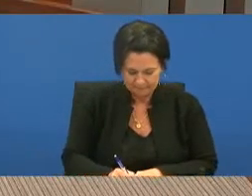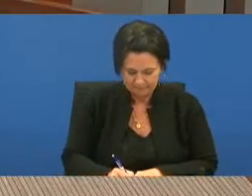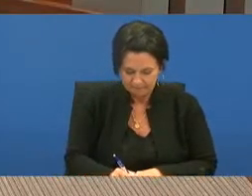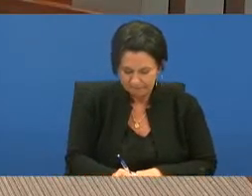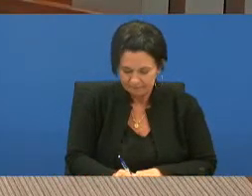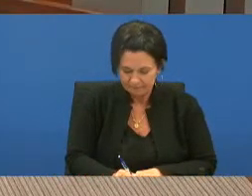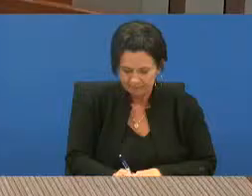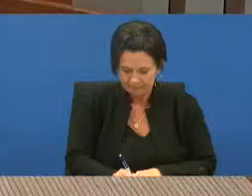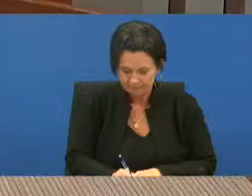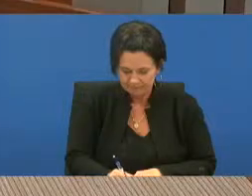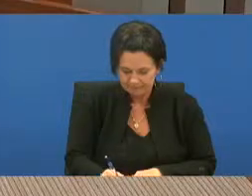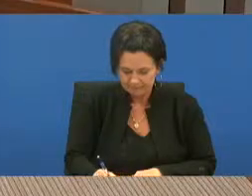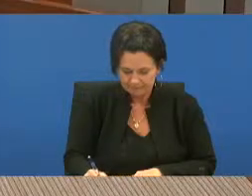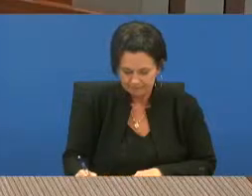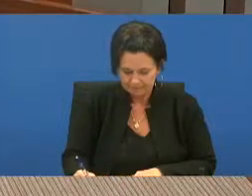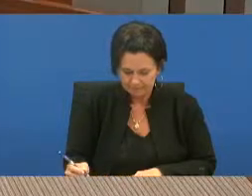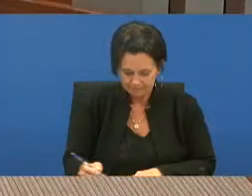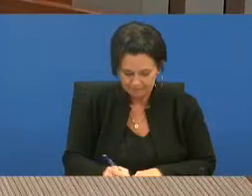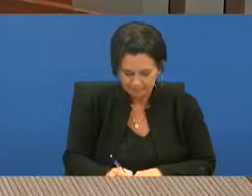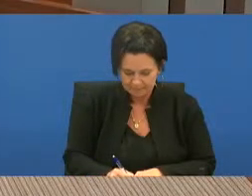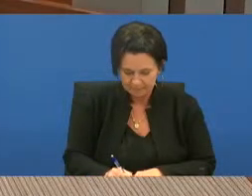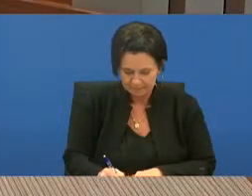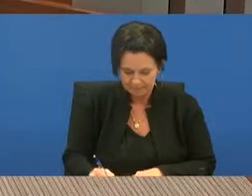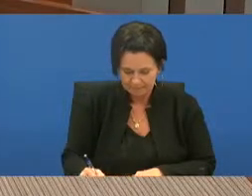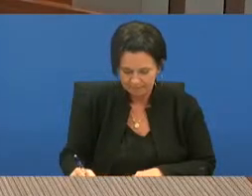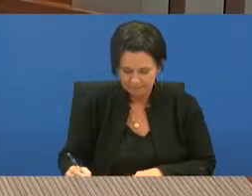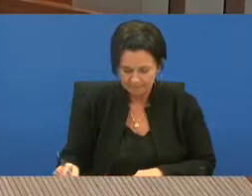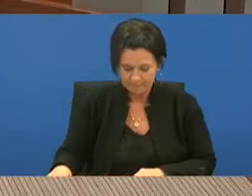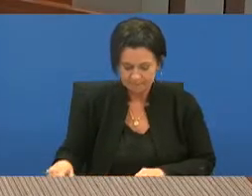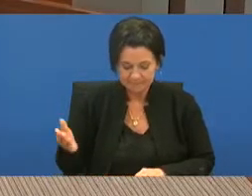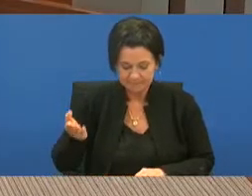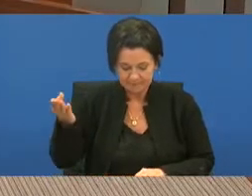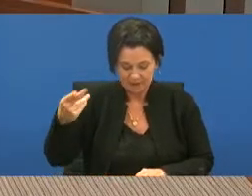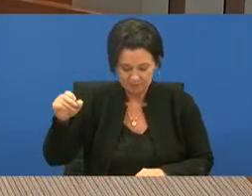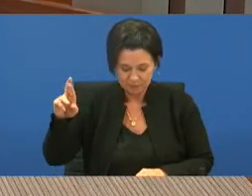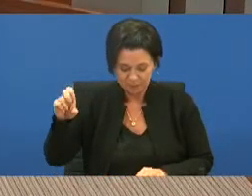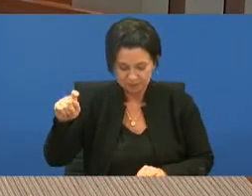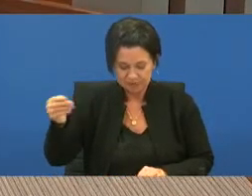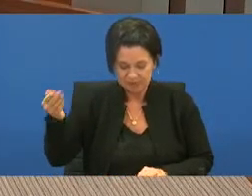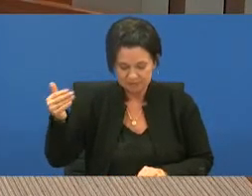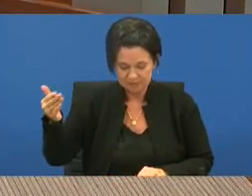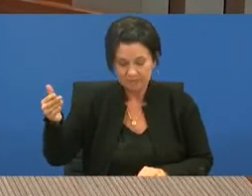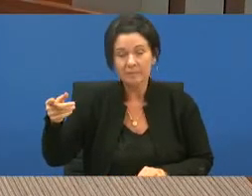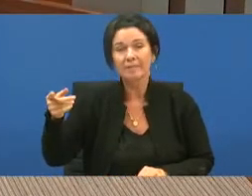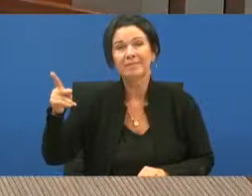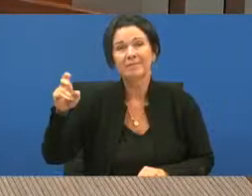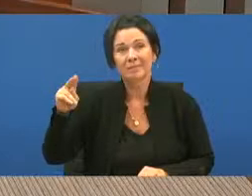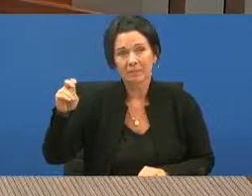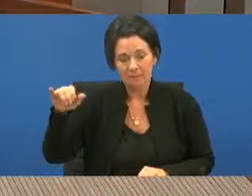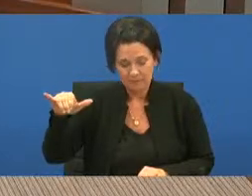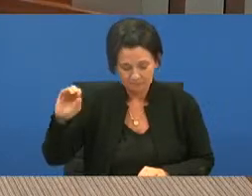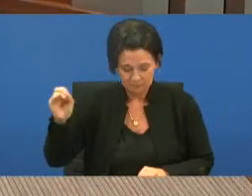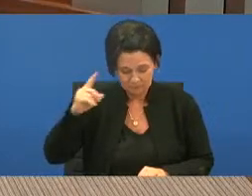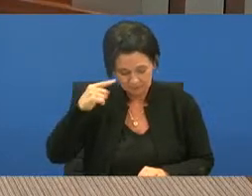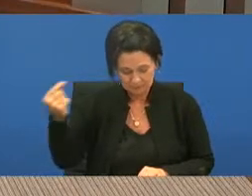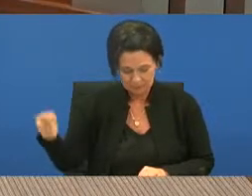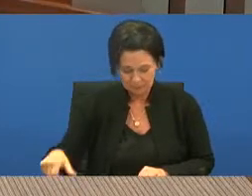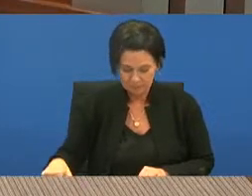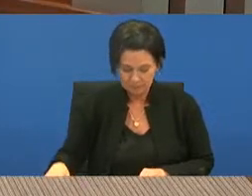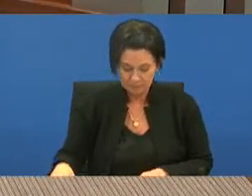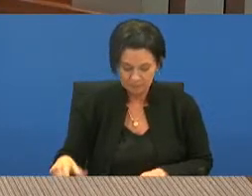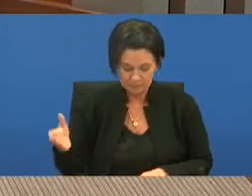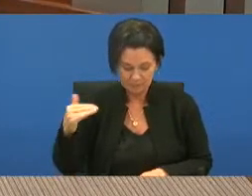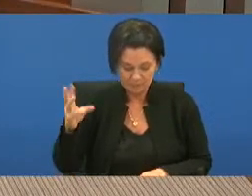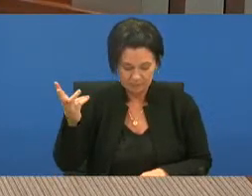Seeing none, we'll go to council. We have a motion. Motion by Councilman Hurst, second by Councilman McKinney. Any opposed? Motion carries.